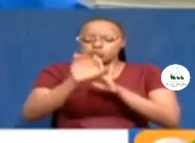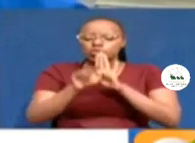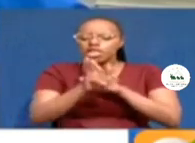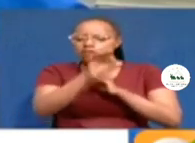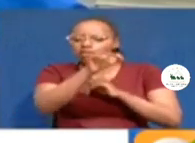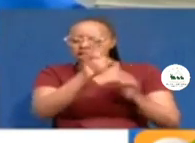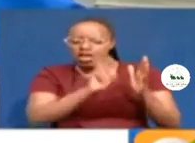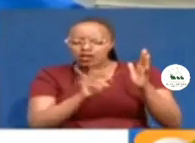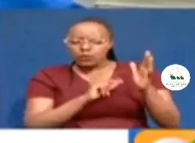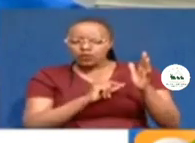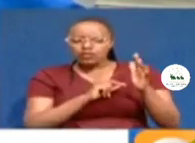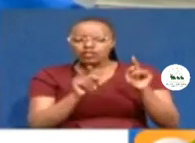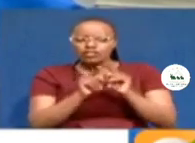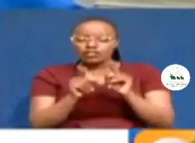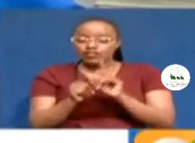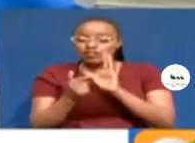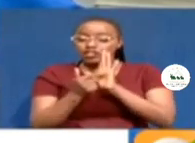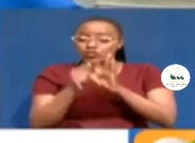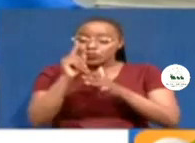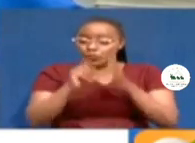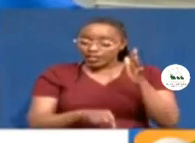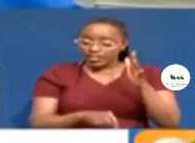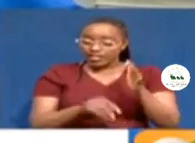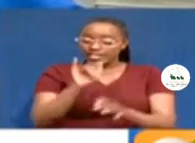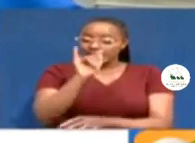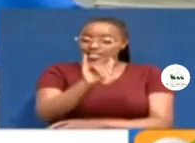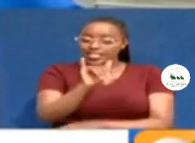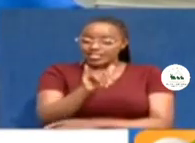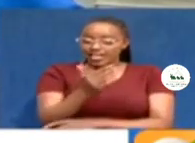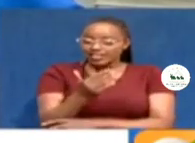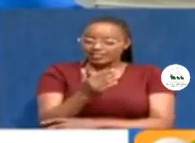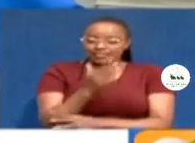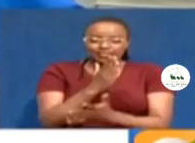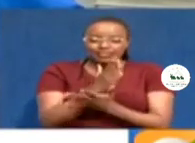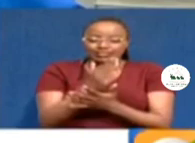constitution. It's an indication that in that zombic